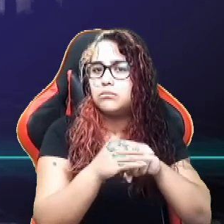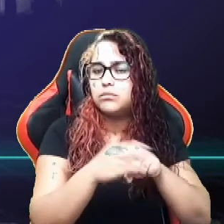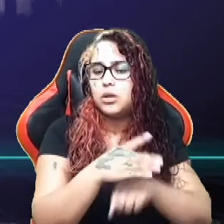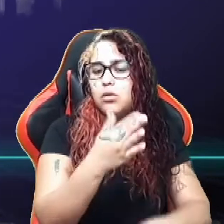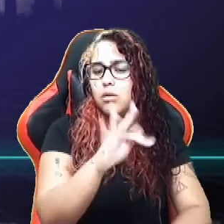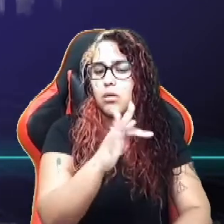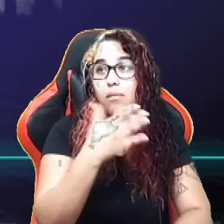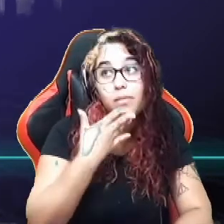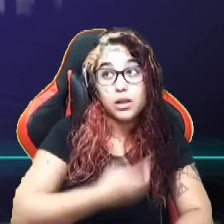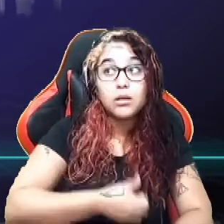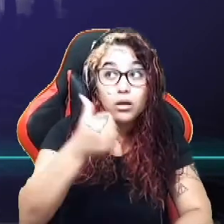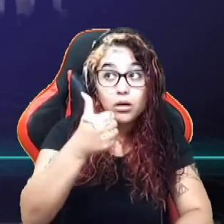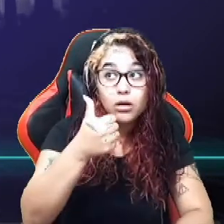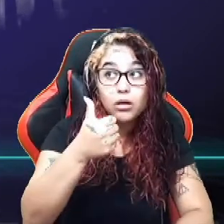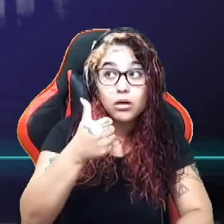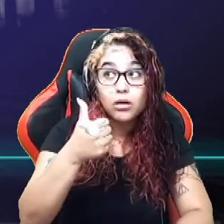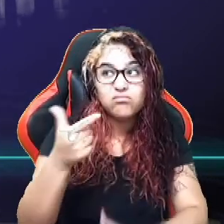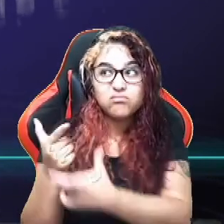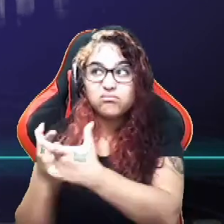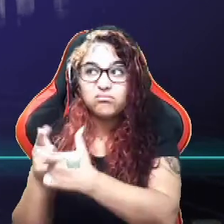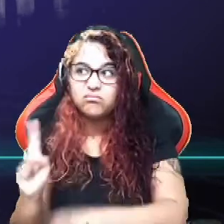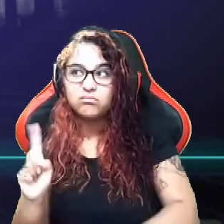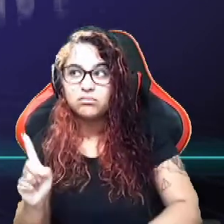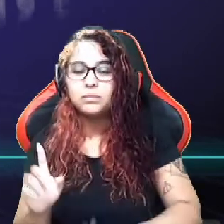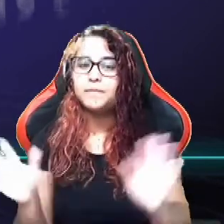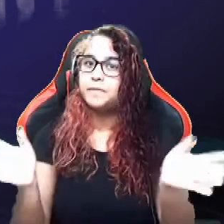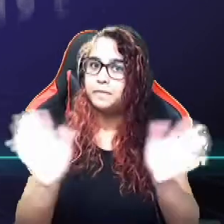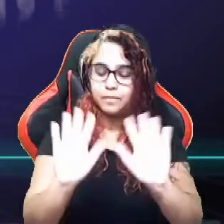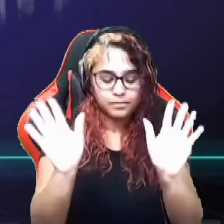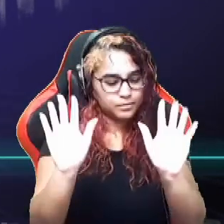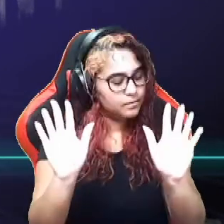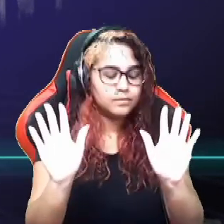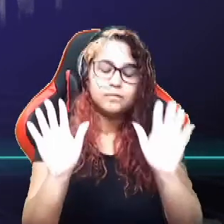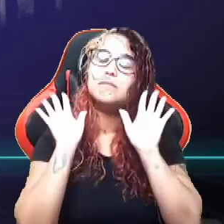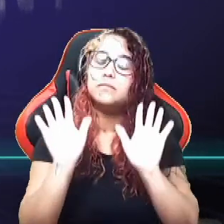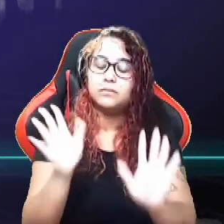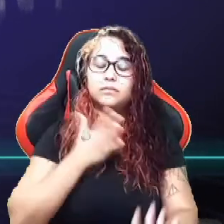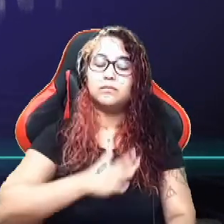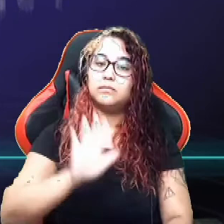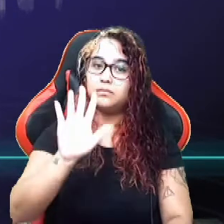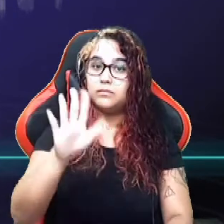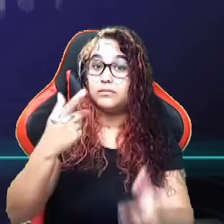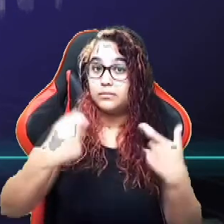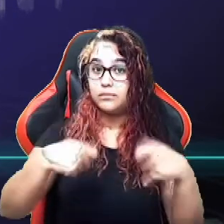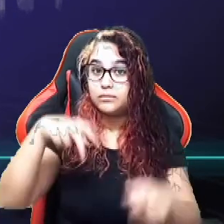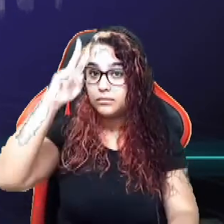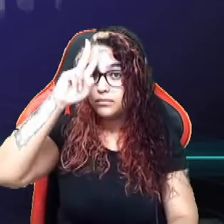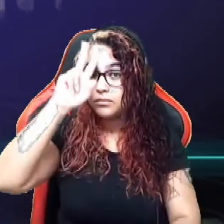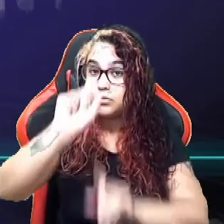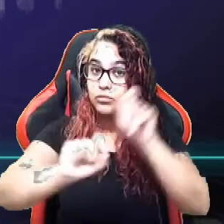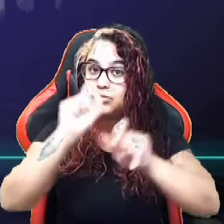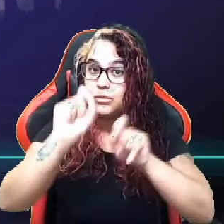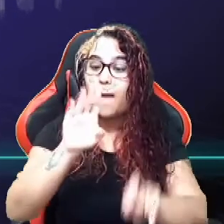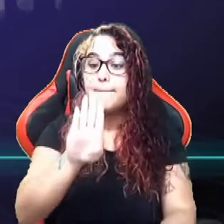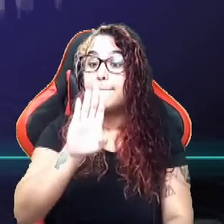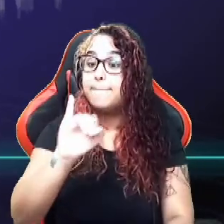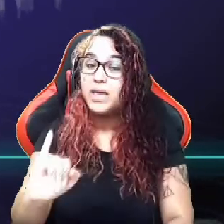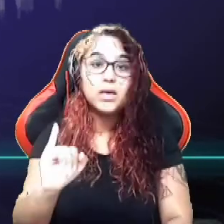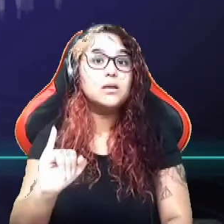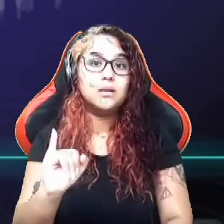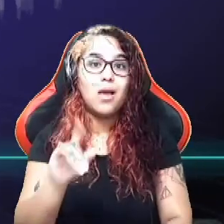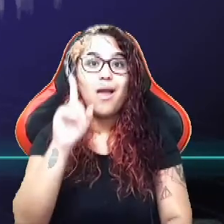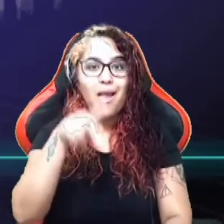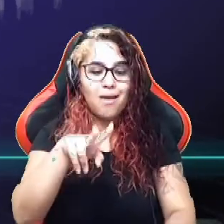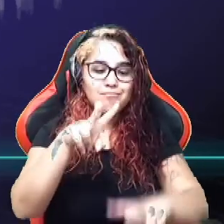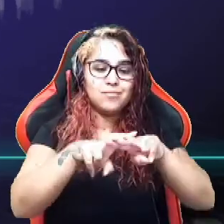to produce Free Fire content than CS, right? Not necessarily. You have to remember that we're talking about billions here.